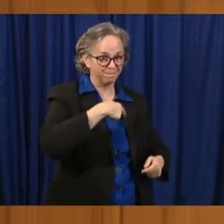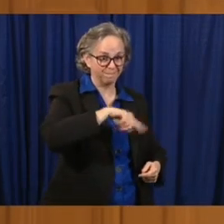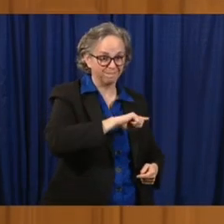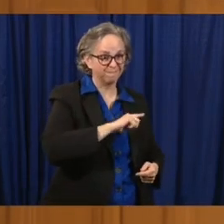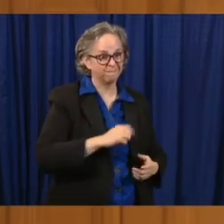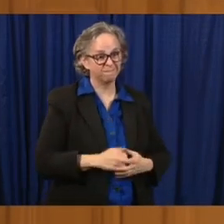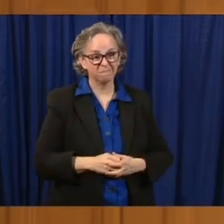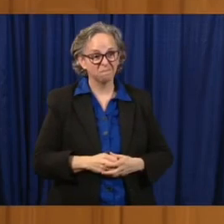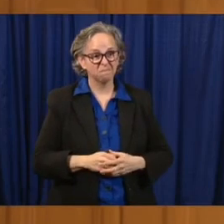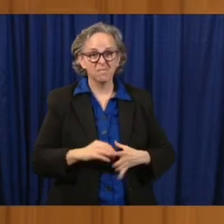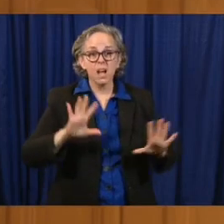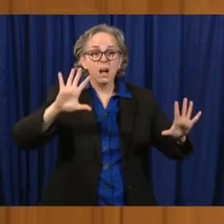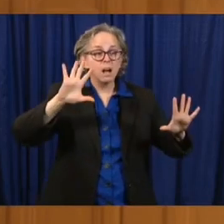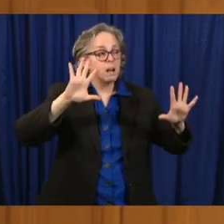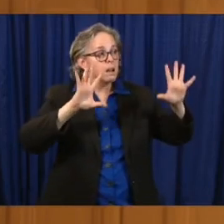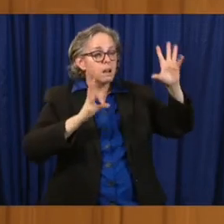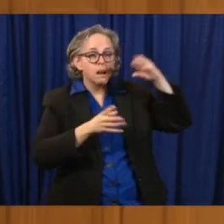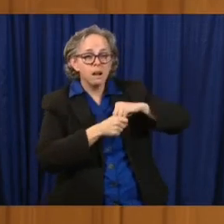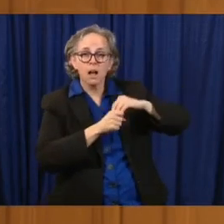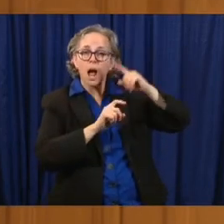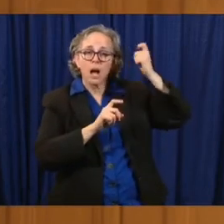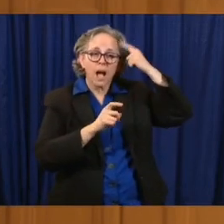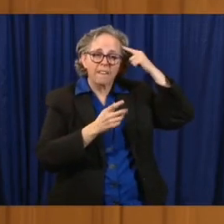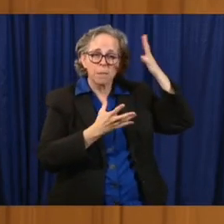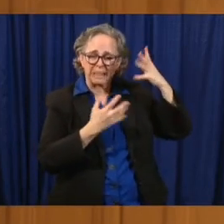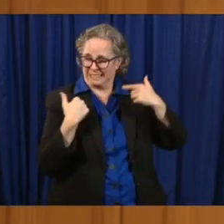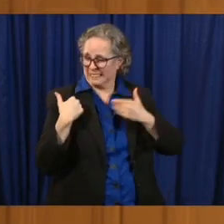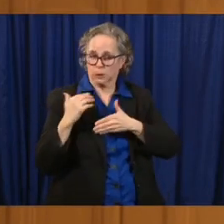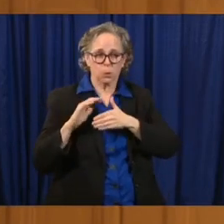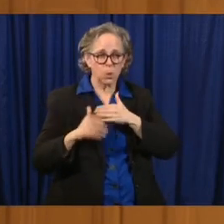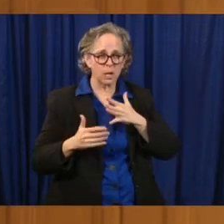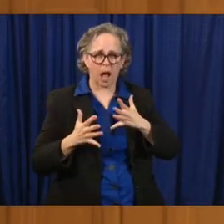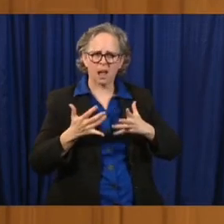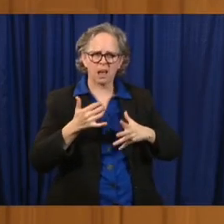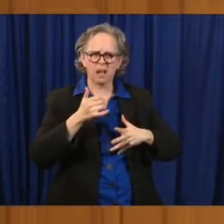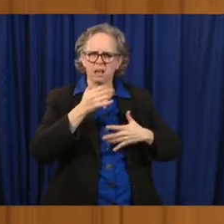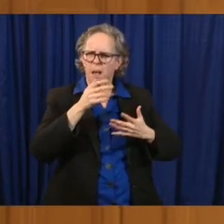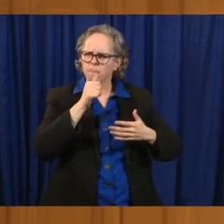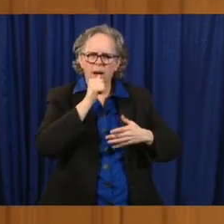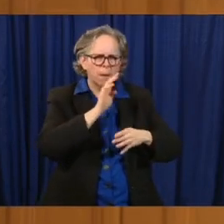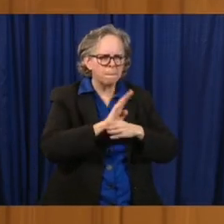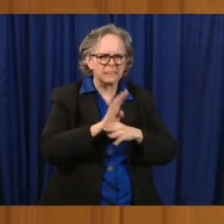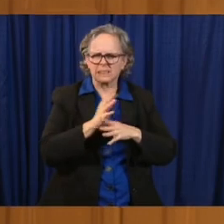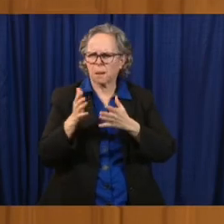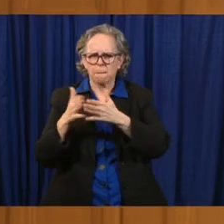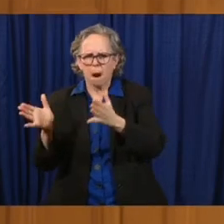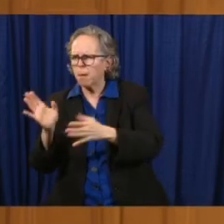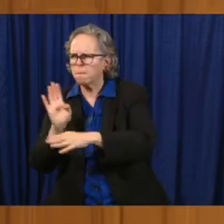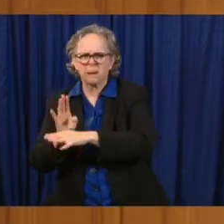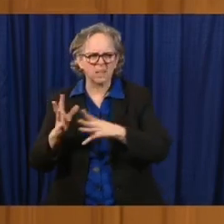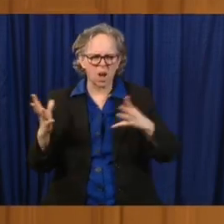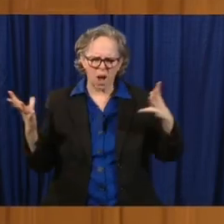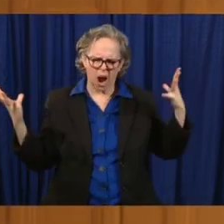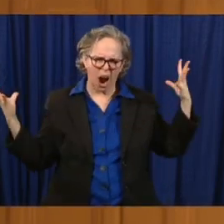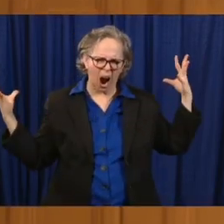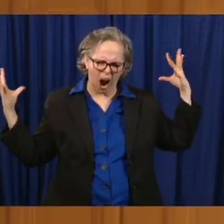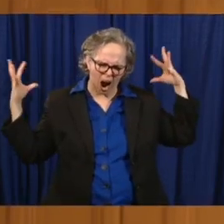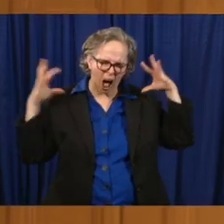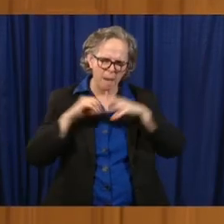government, this whole weekend with people from the private and public sector, have been working, as they have been for weeks, on